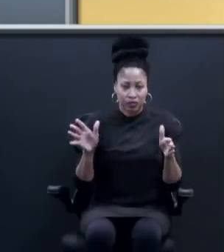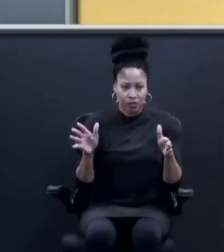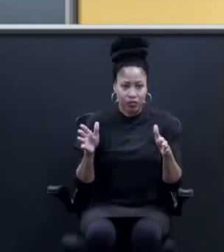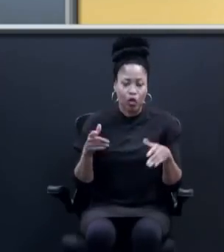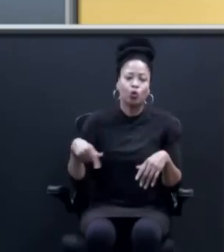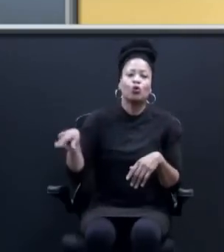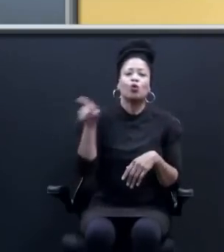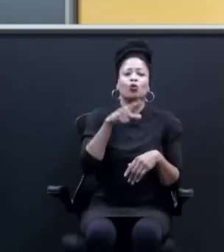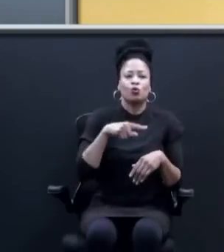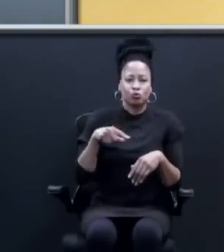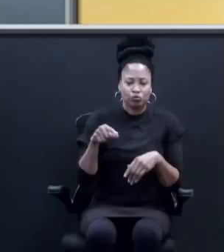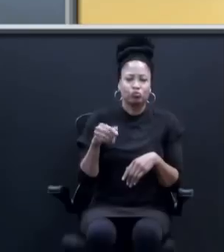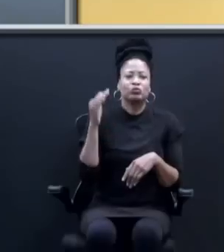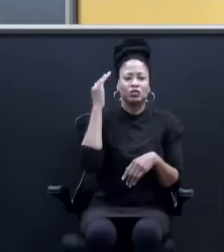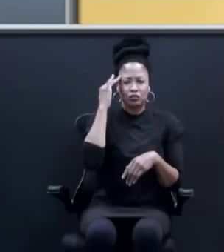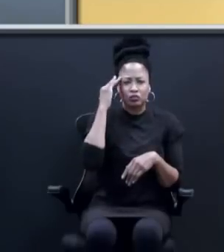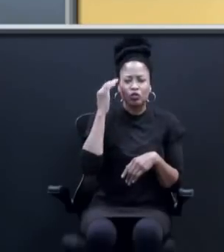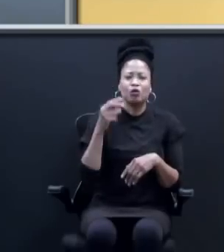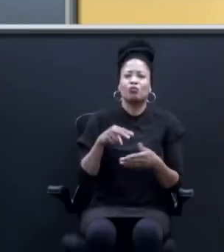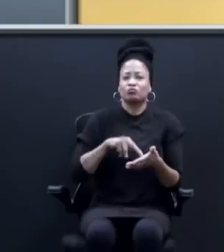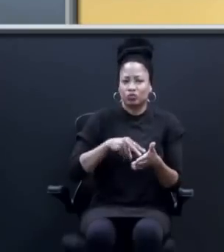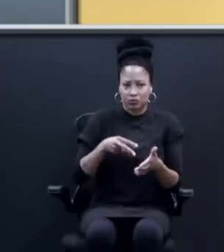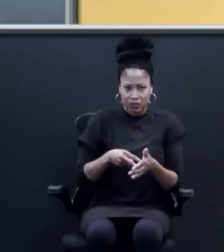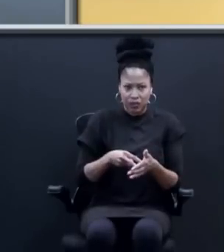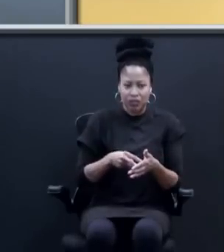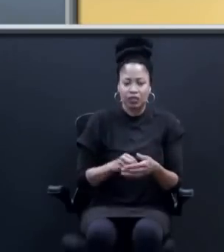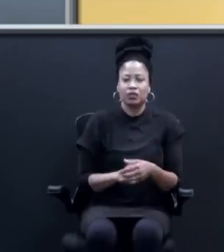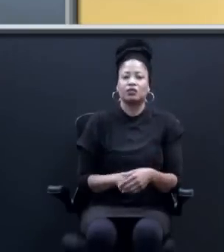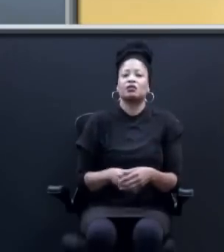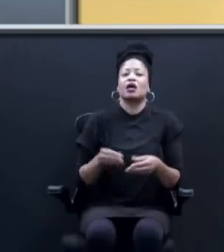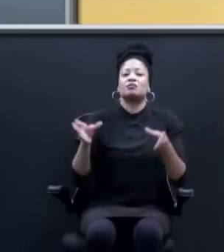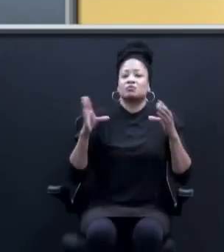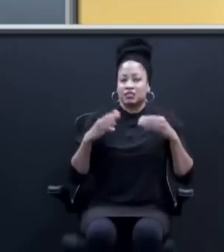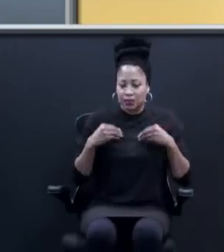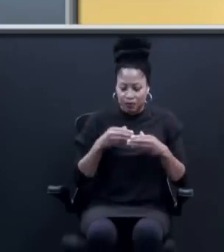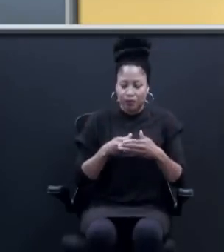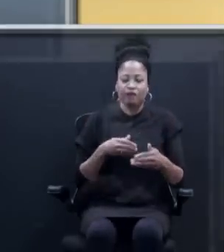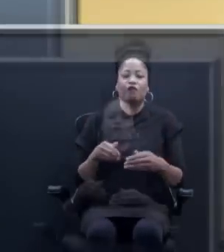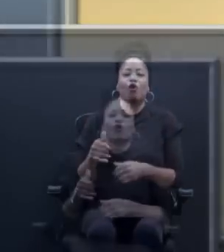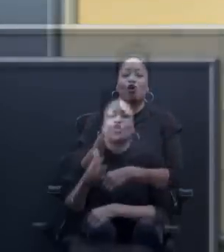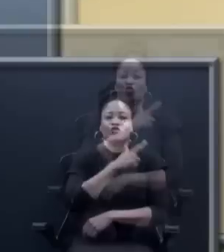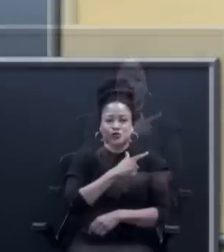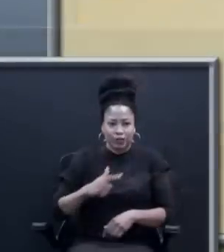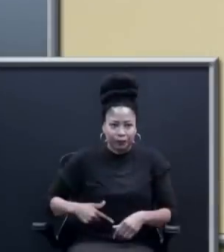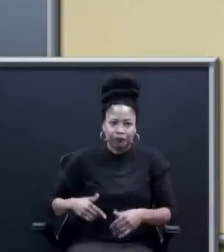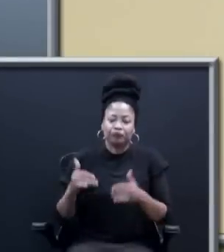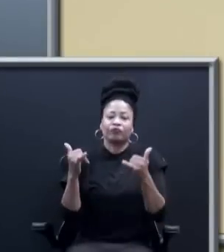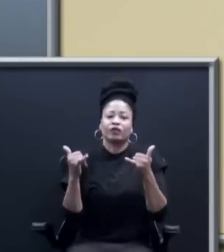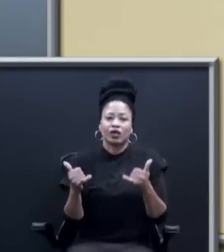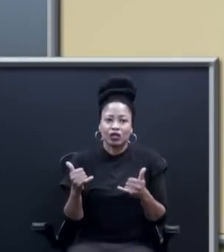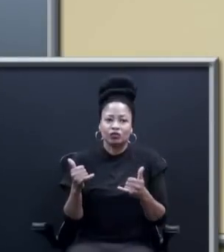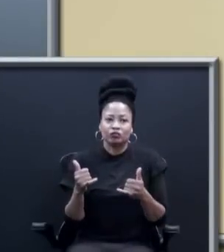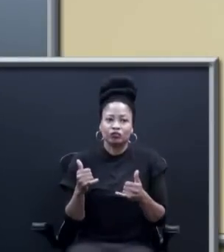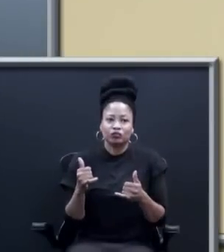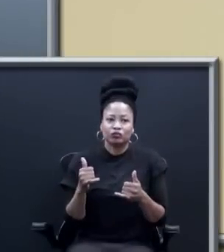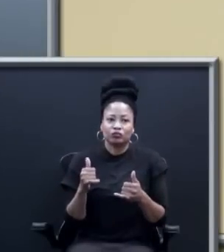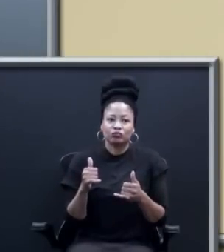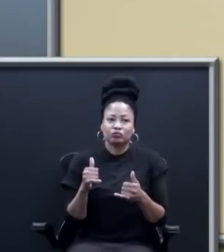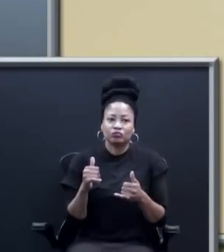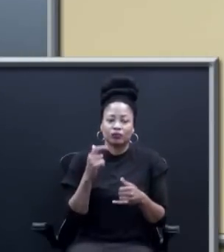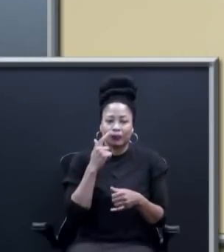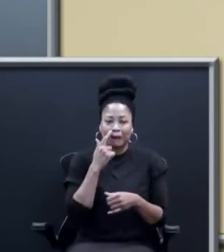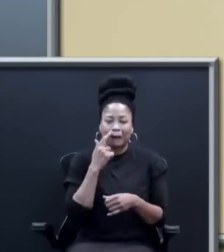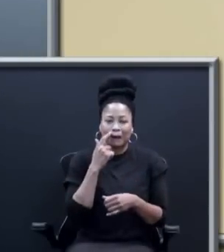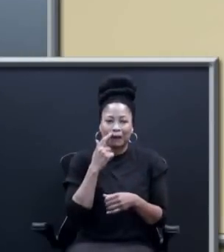know it had to be accepted before the Lord. Go ahead and read. And ye shall count unto you from the morrow after the